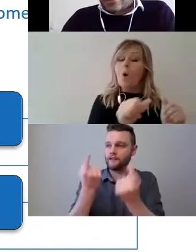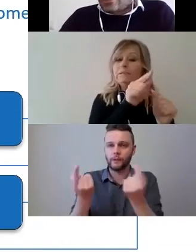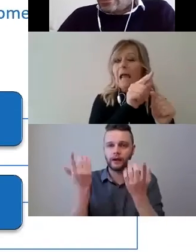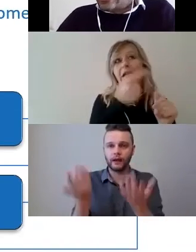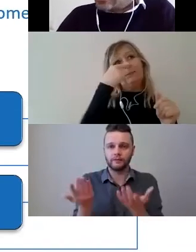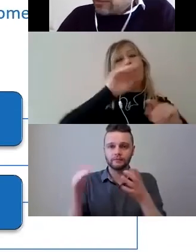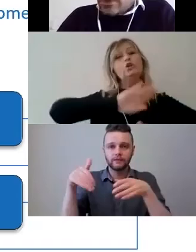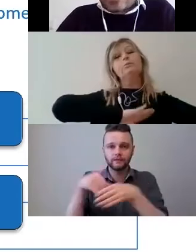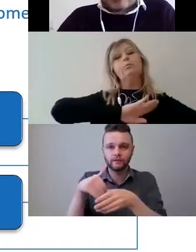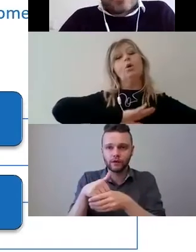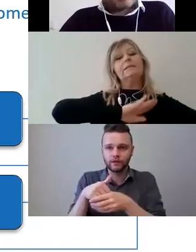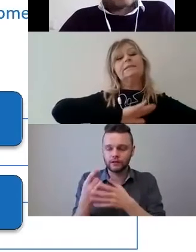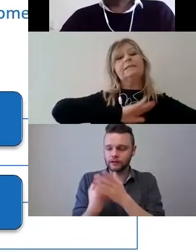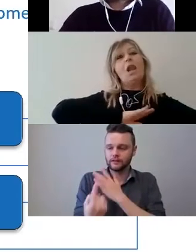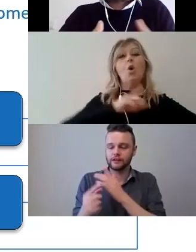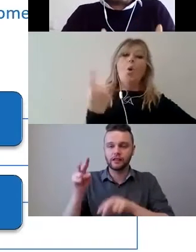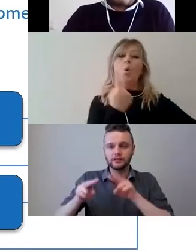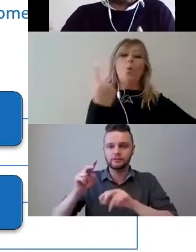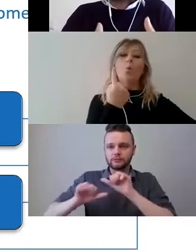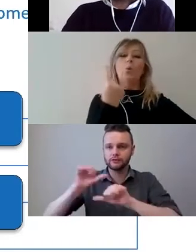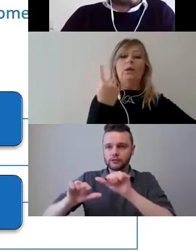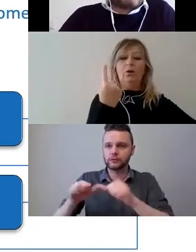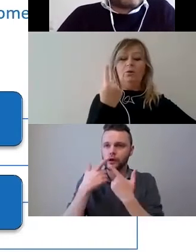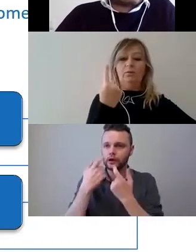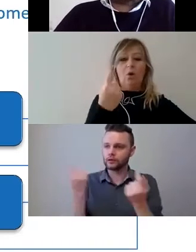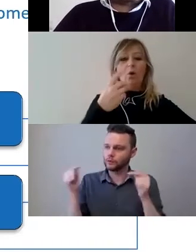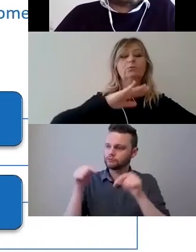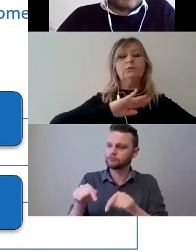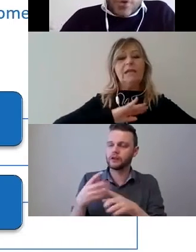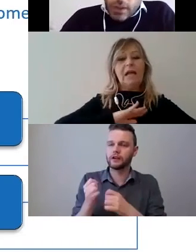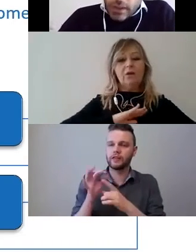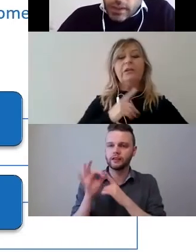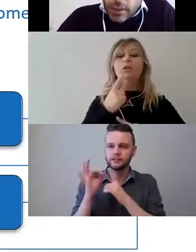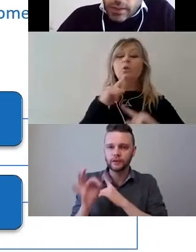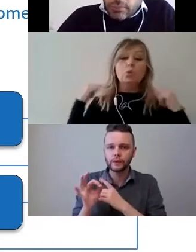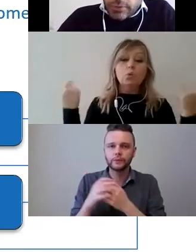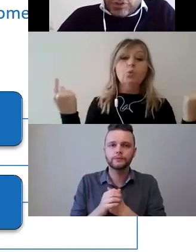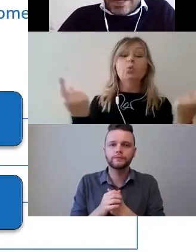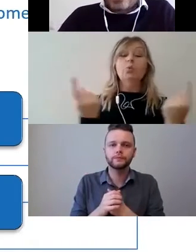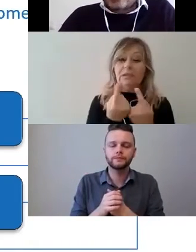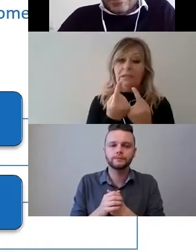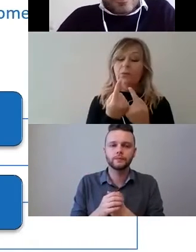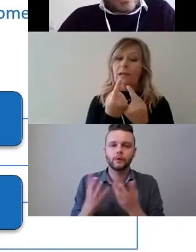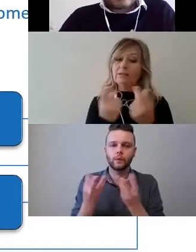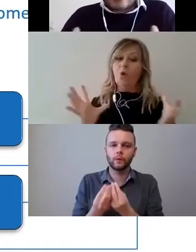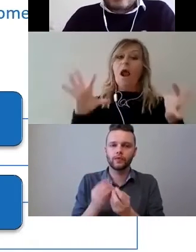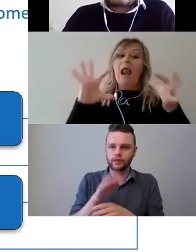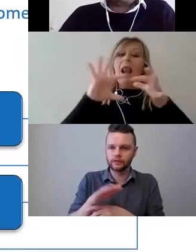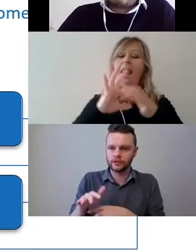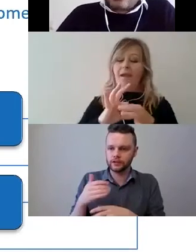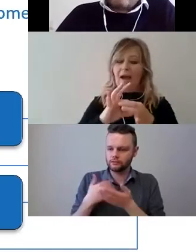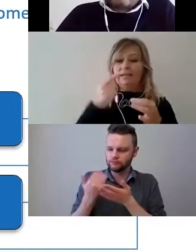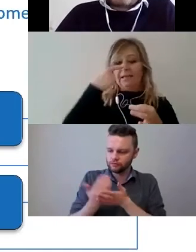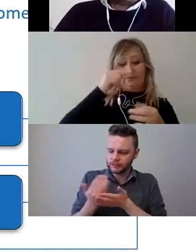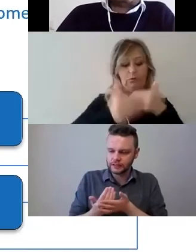in an individual assessment proceeding can go to have the interview with the child in a protected and